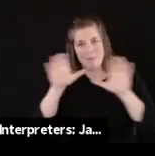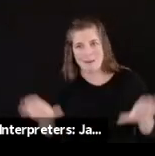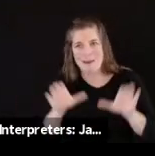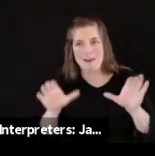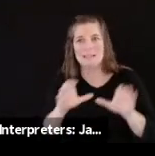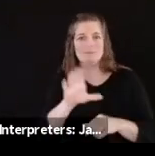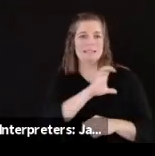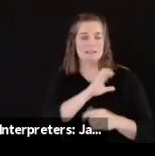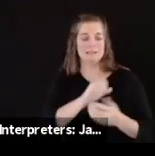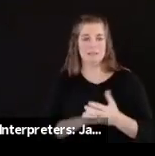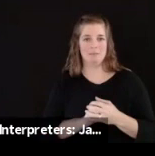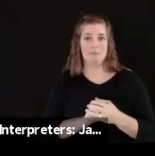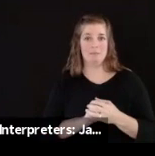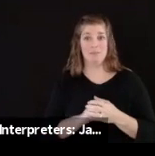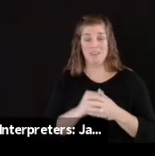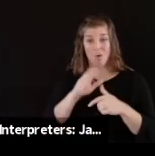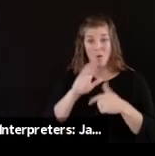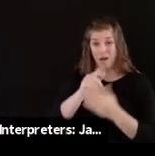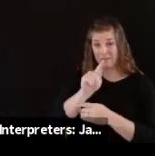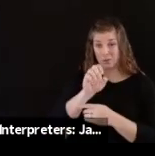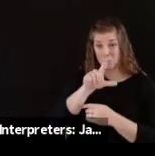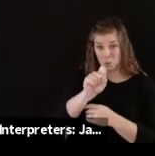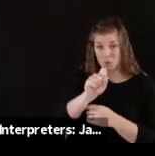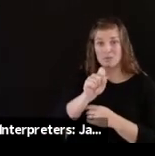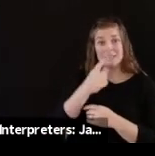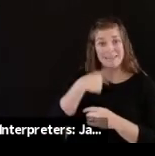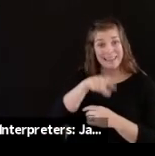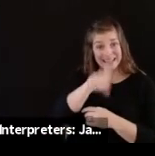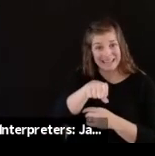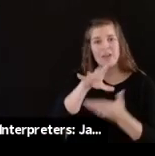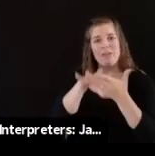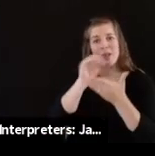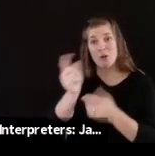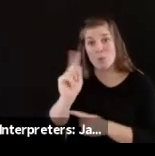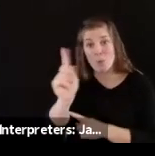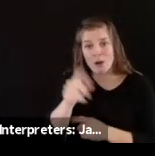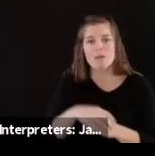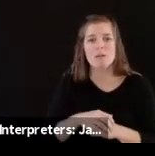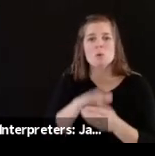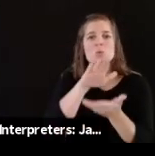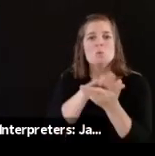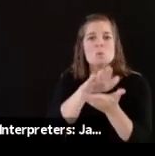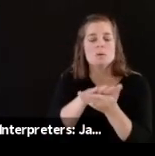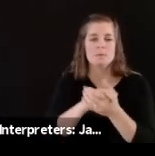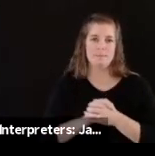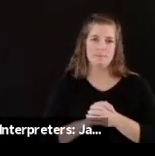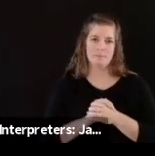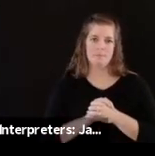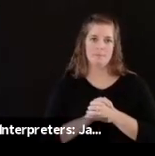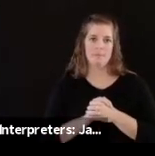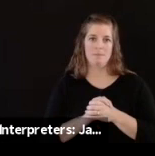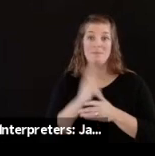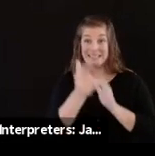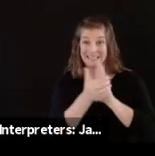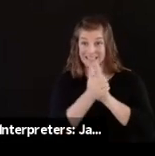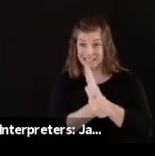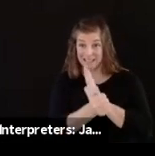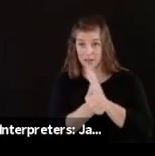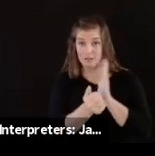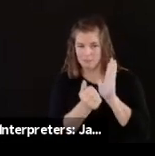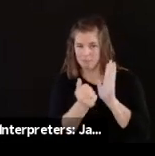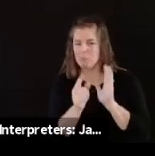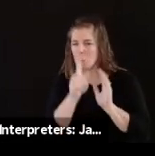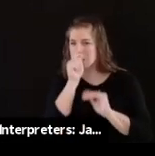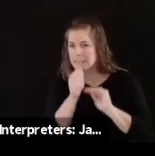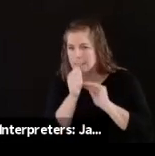and the tools that they need to change the world. So what are those skills? Okay, here's a secret. Many of the skills that